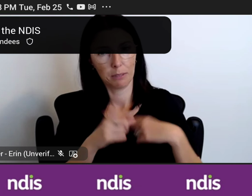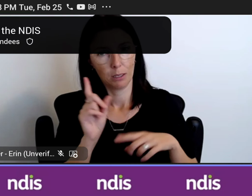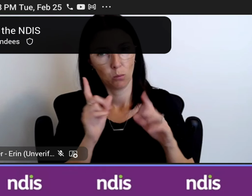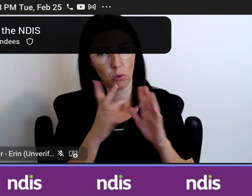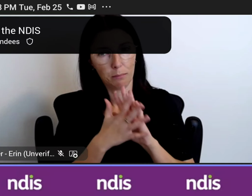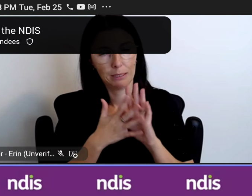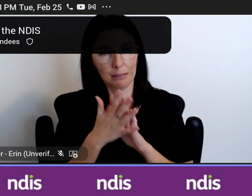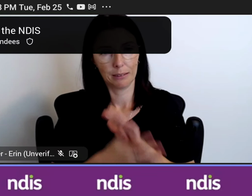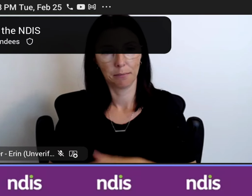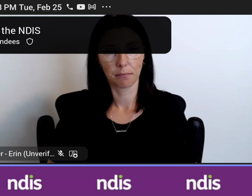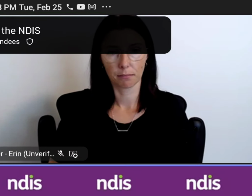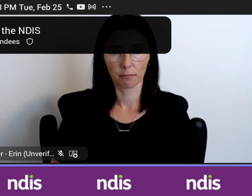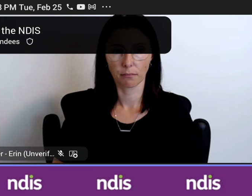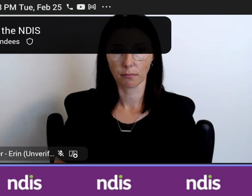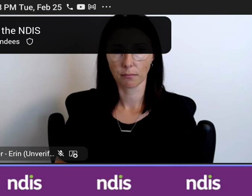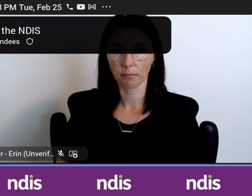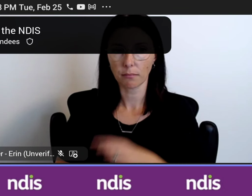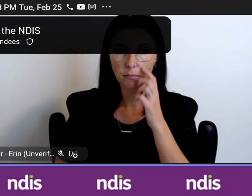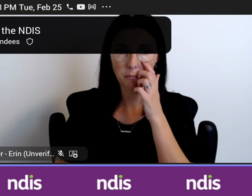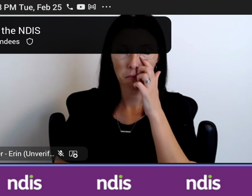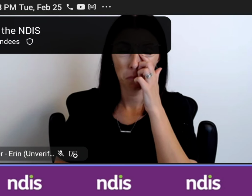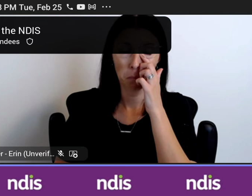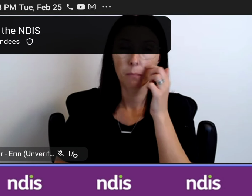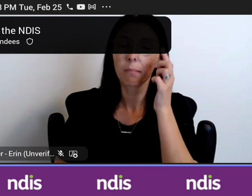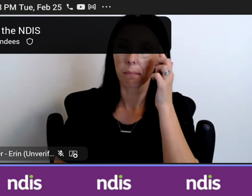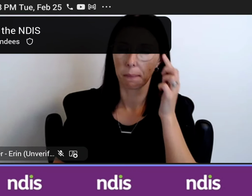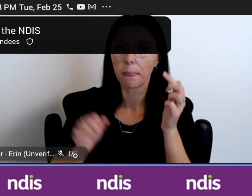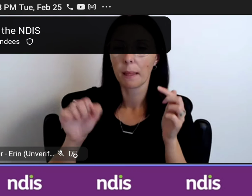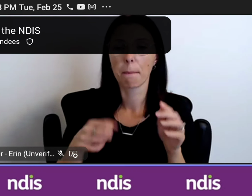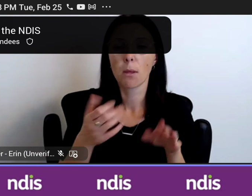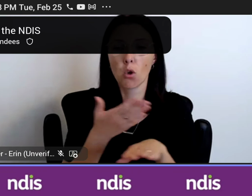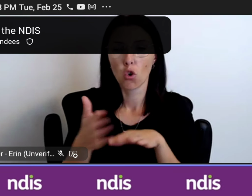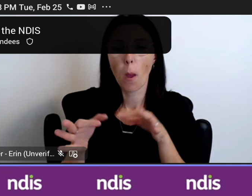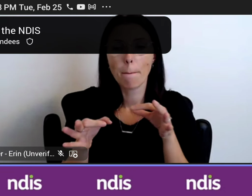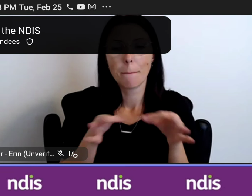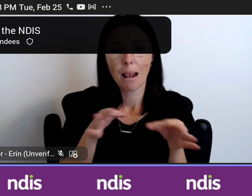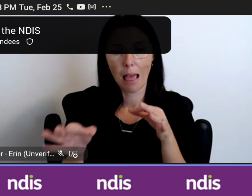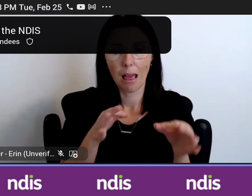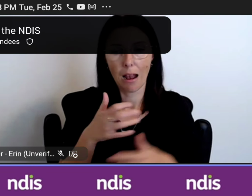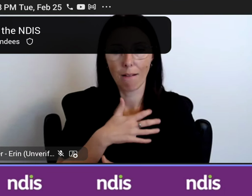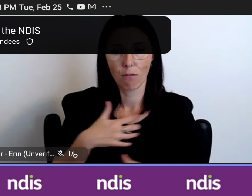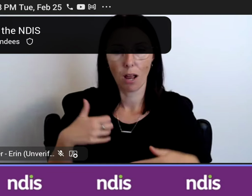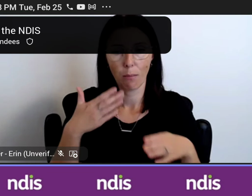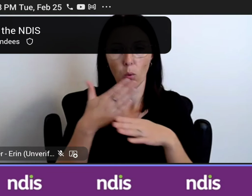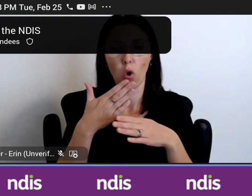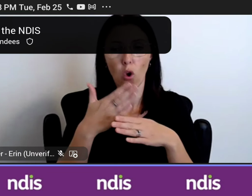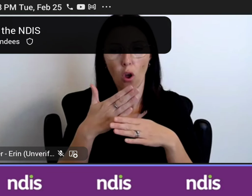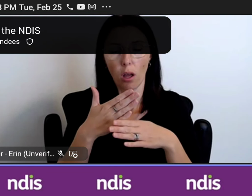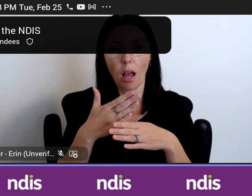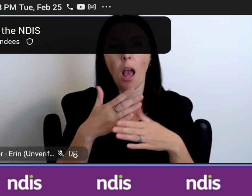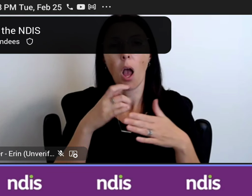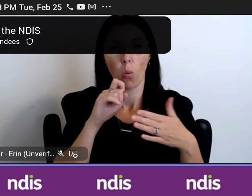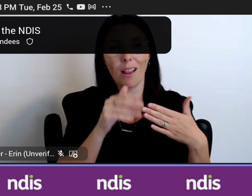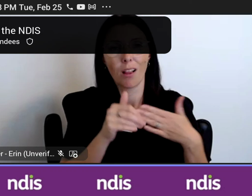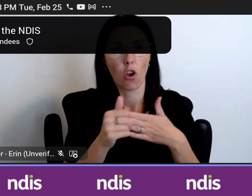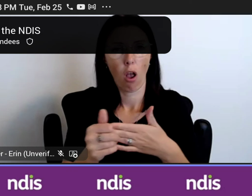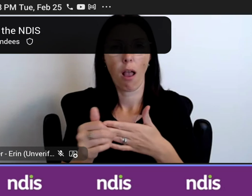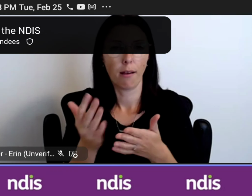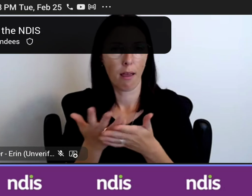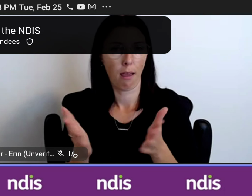is? Sure. So the new planning framework guides how the NDIS will